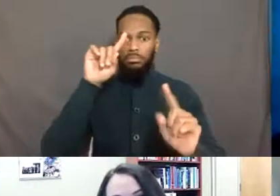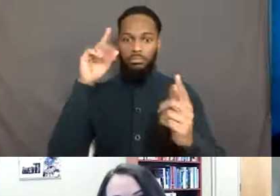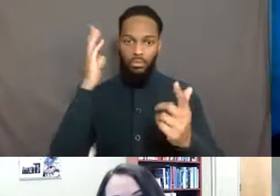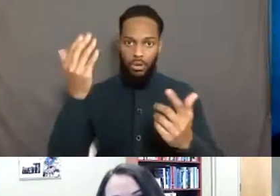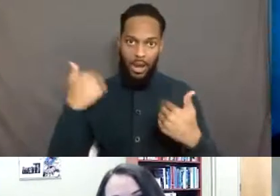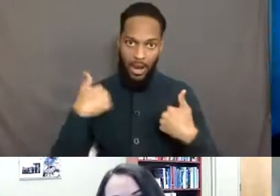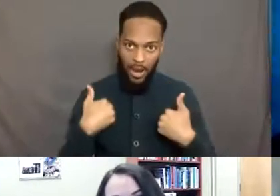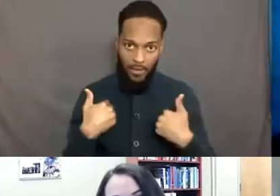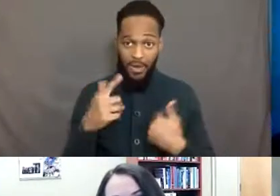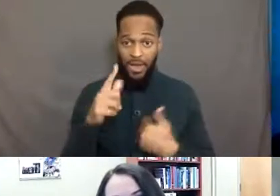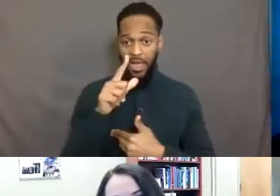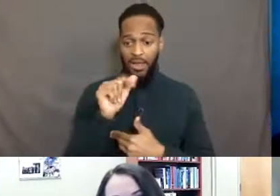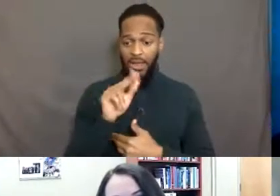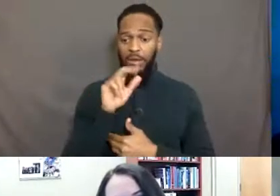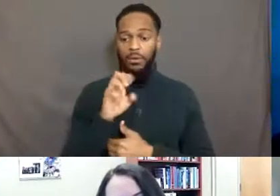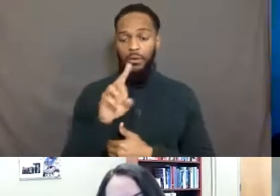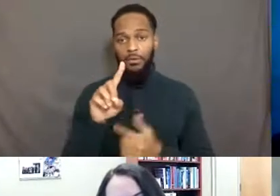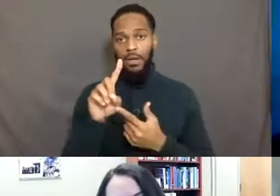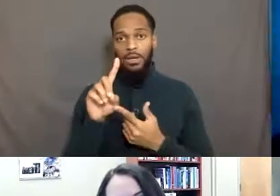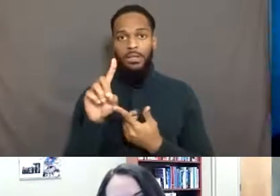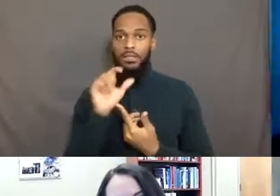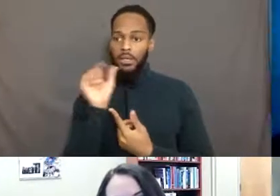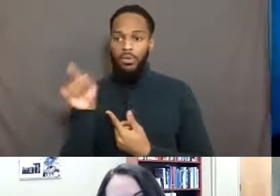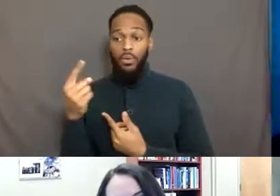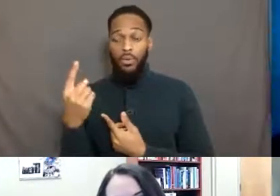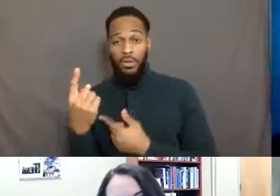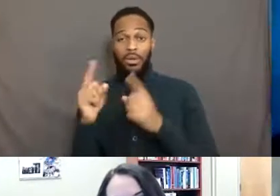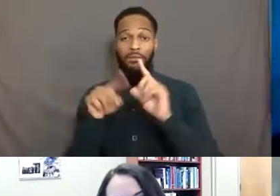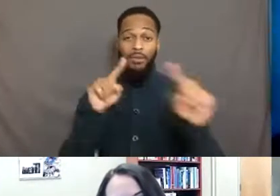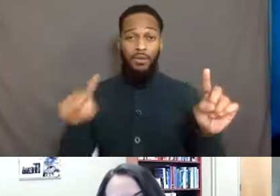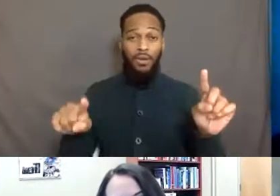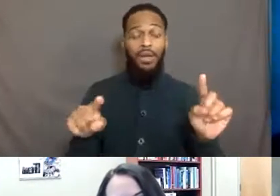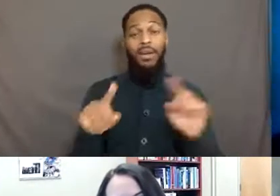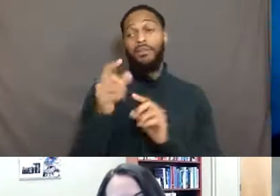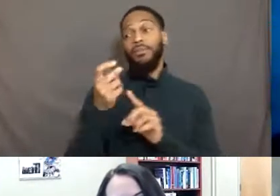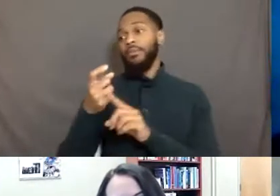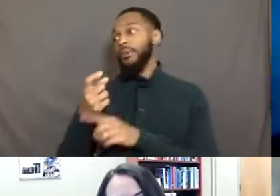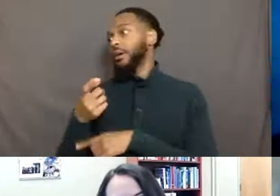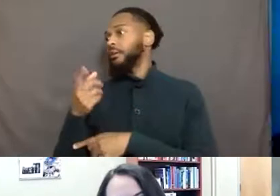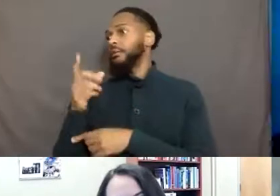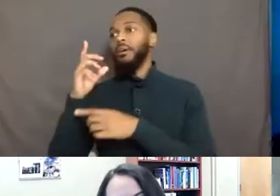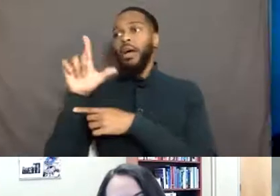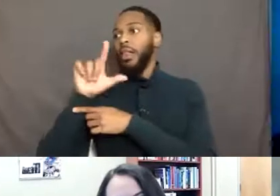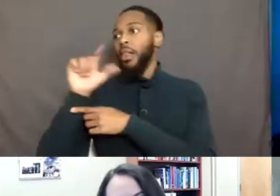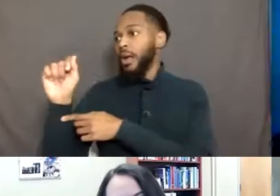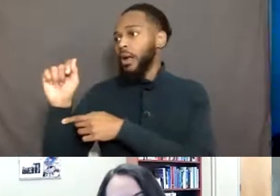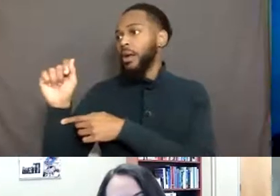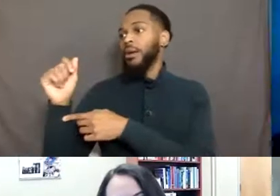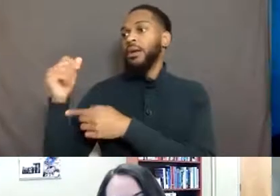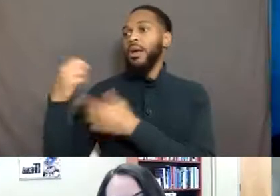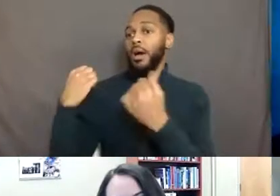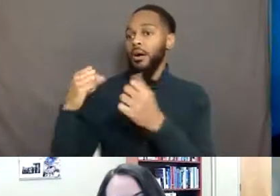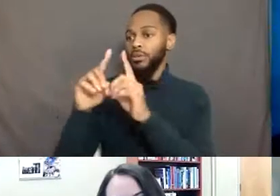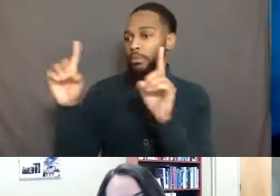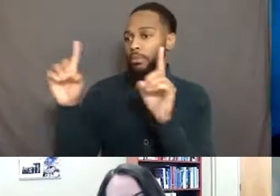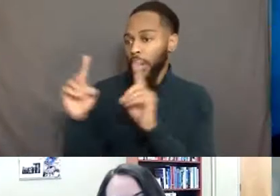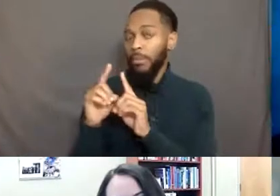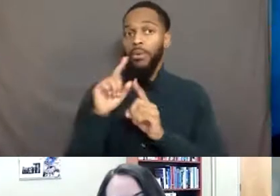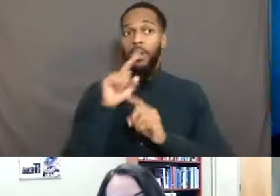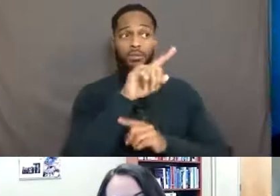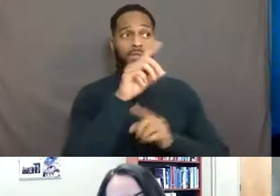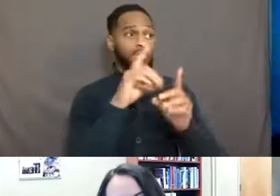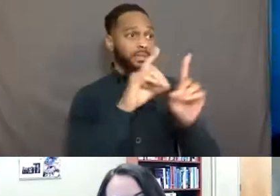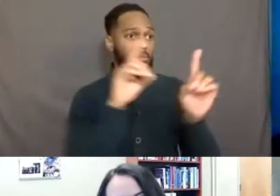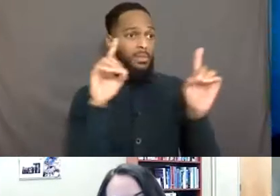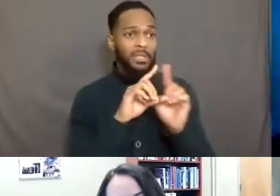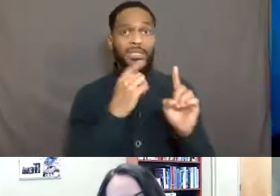county public health department in LA. We have the state public health department. They're saying contradictory things, and we need them to speak with one voice so